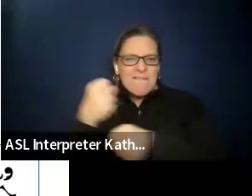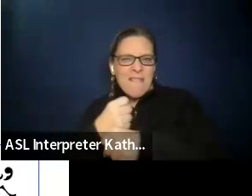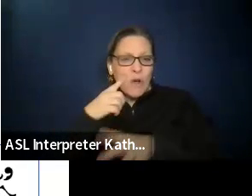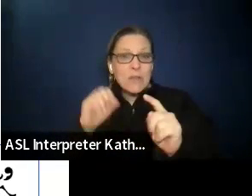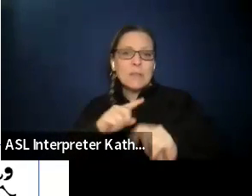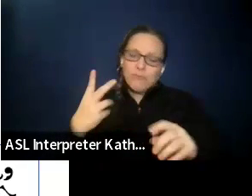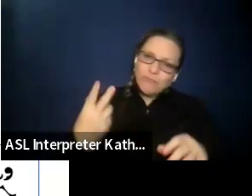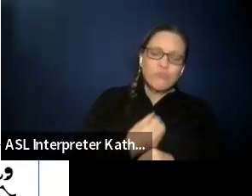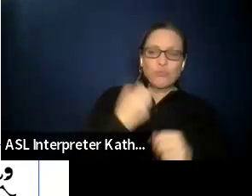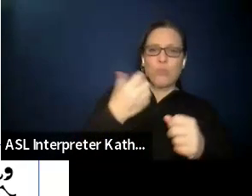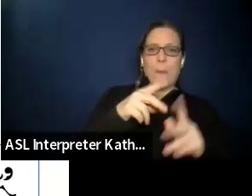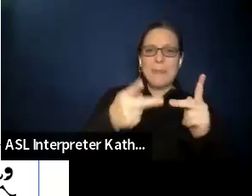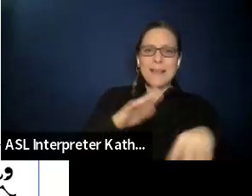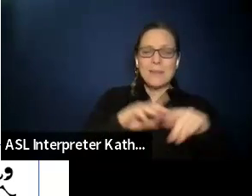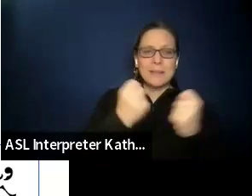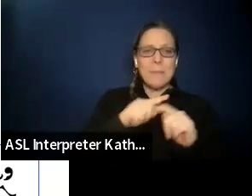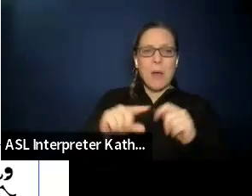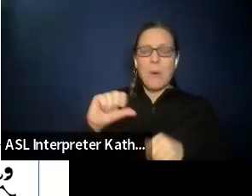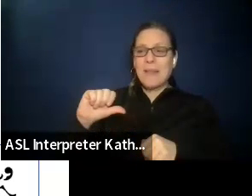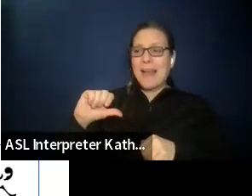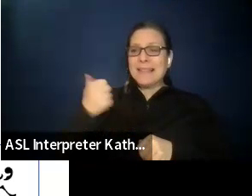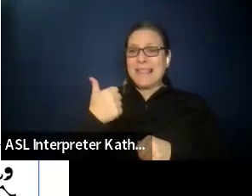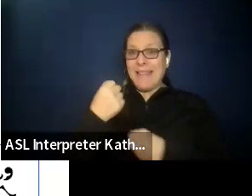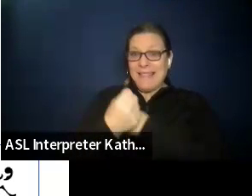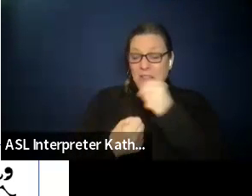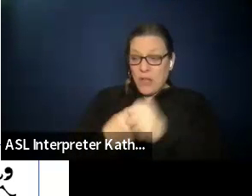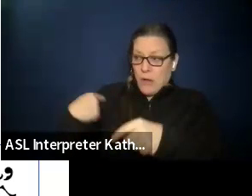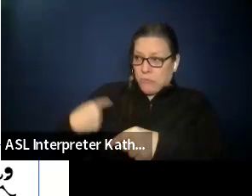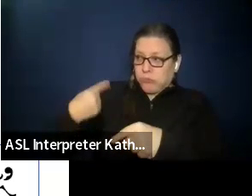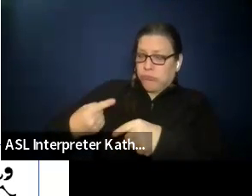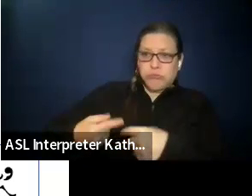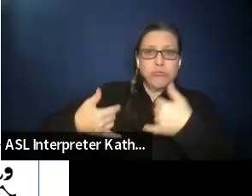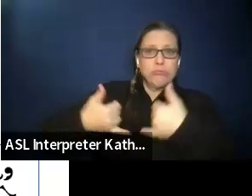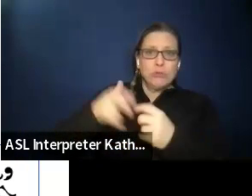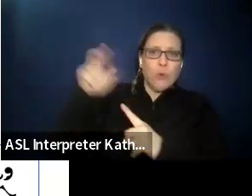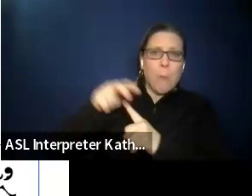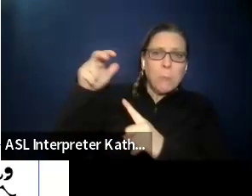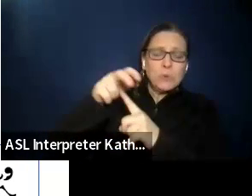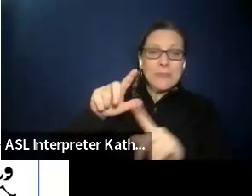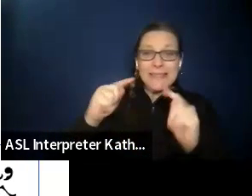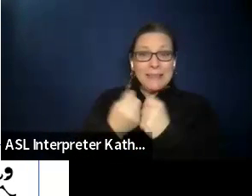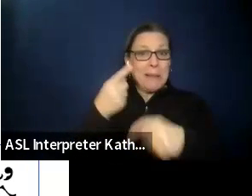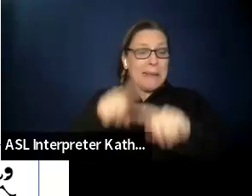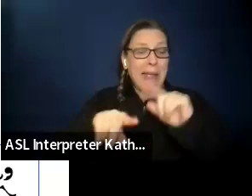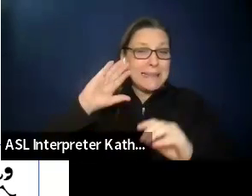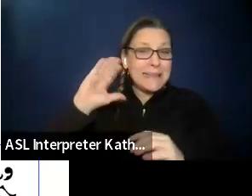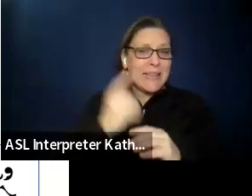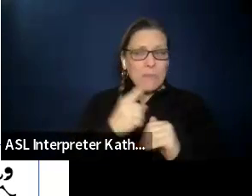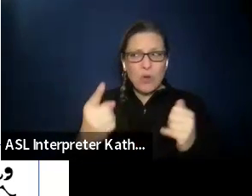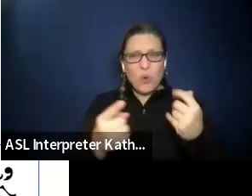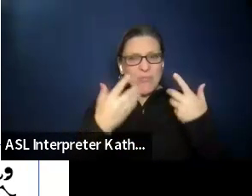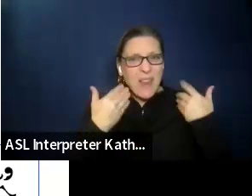makes the team. But with a 10th consecutive championship on the line for Brinkley Middle School and a team that can't seem to get